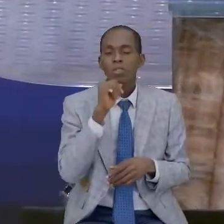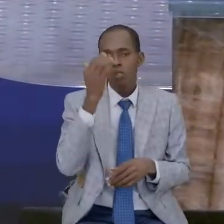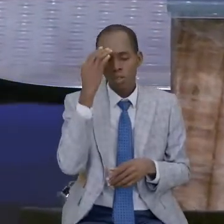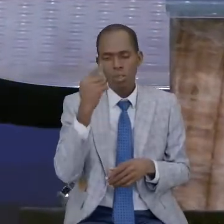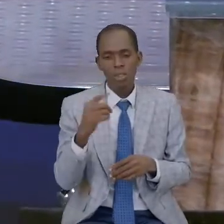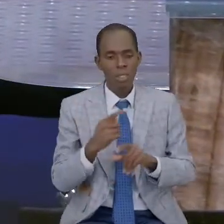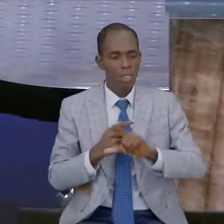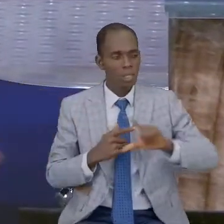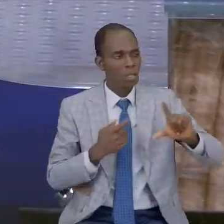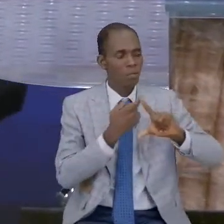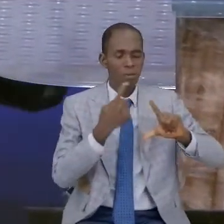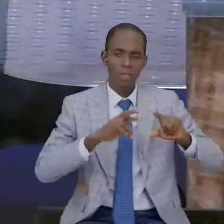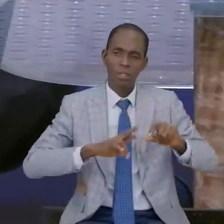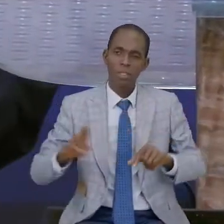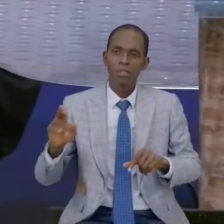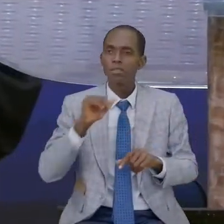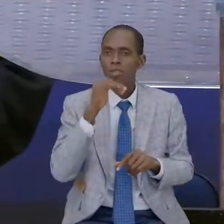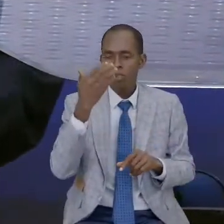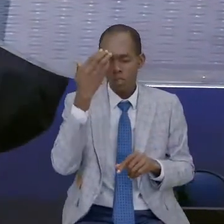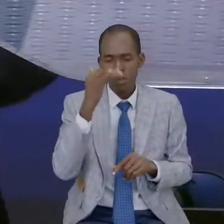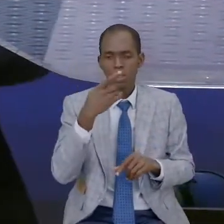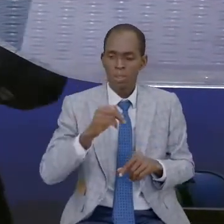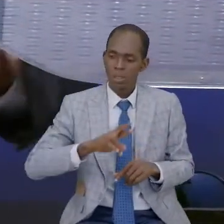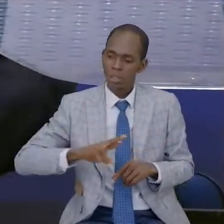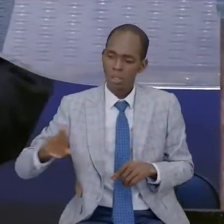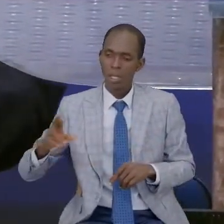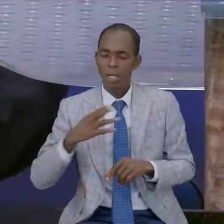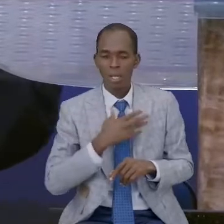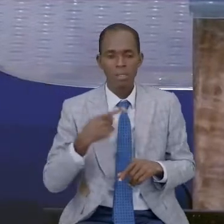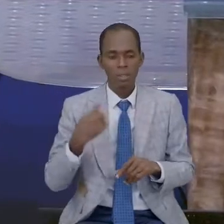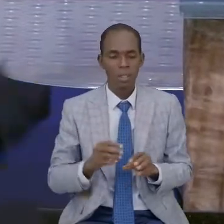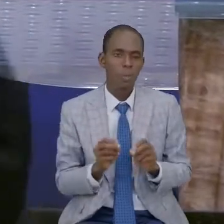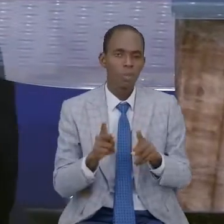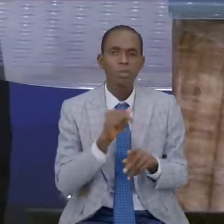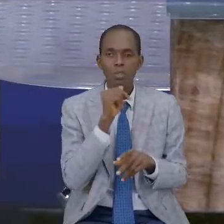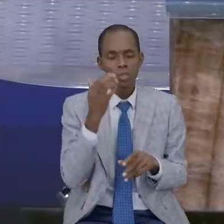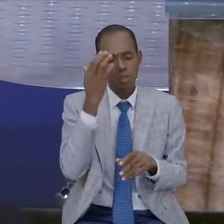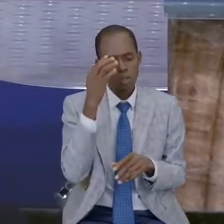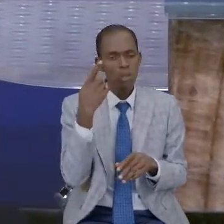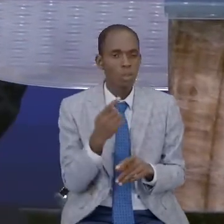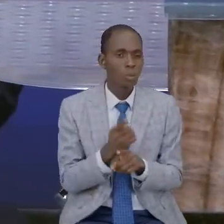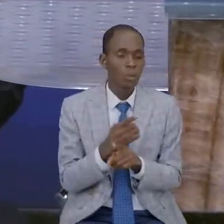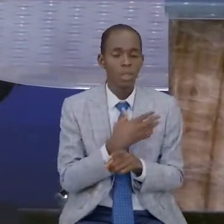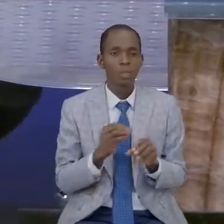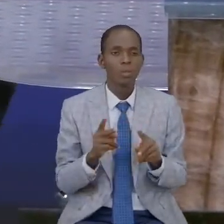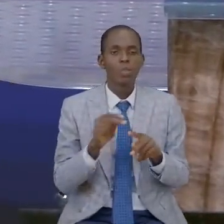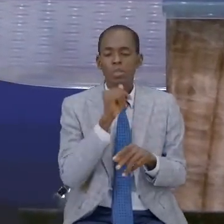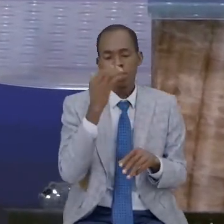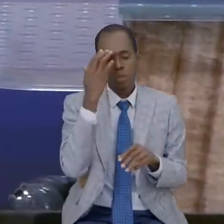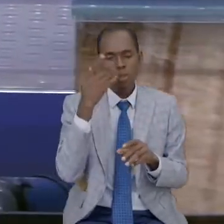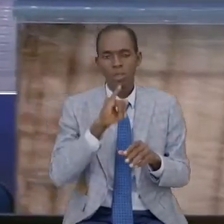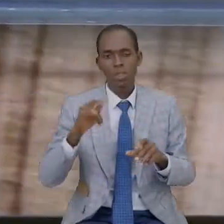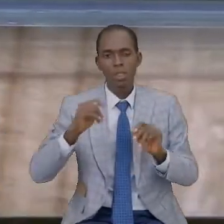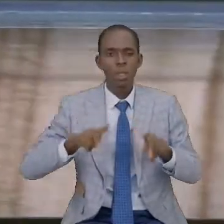left from the right, not knowing his right and his privilege, not knowing the provision of Calvary for